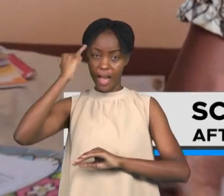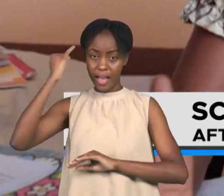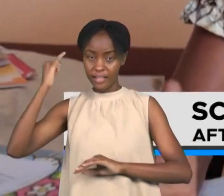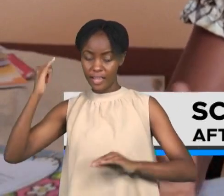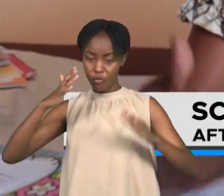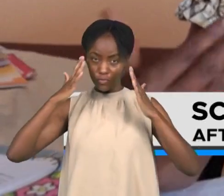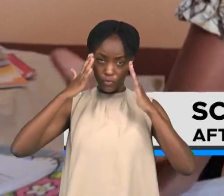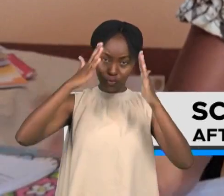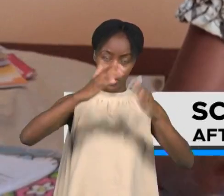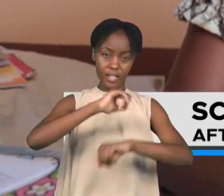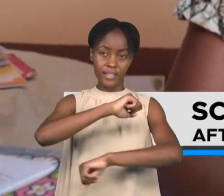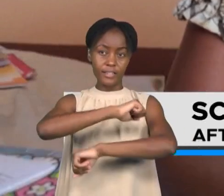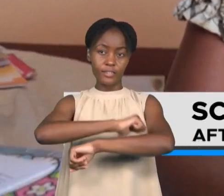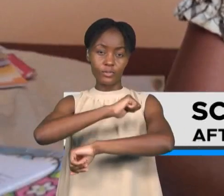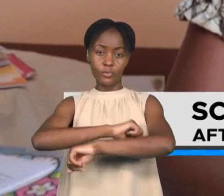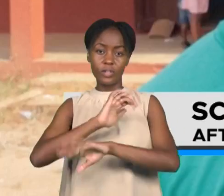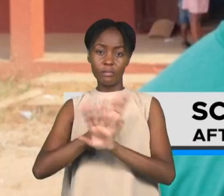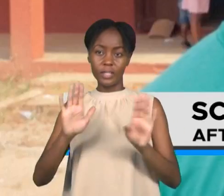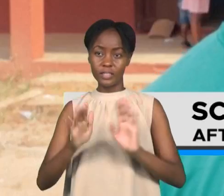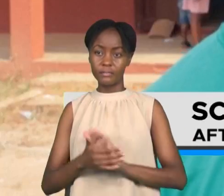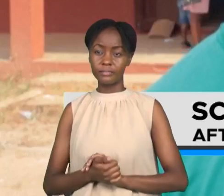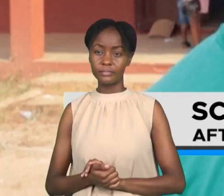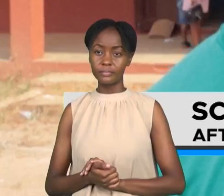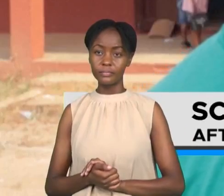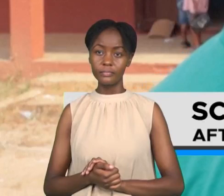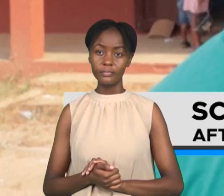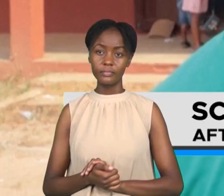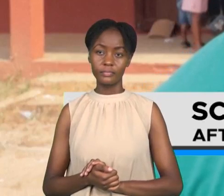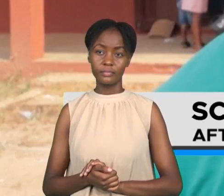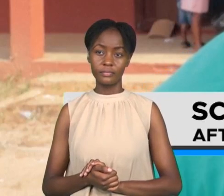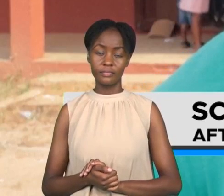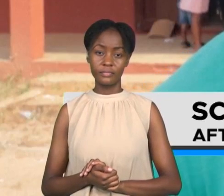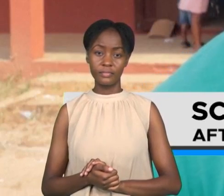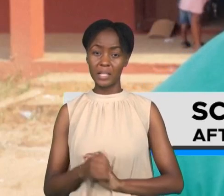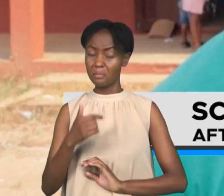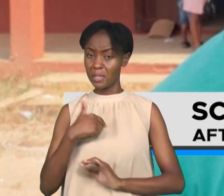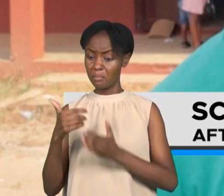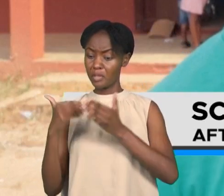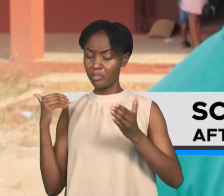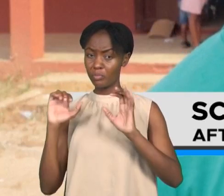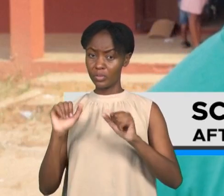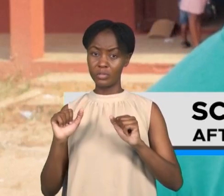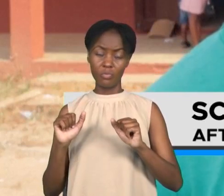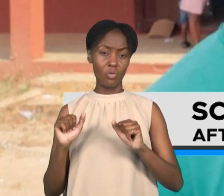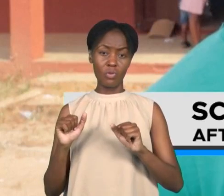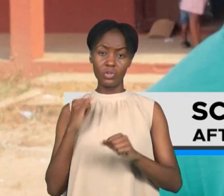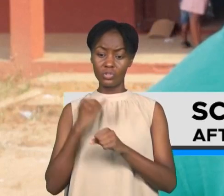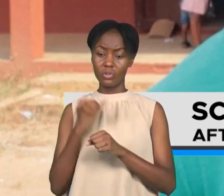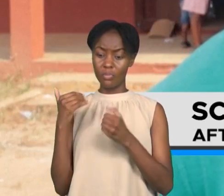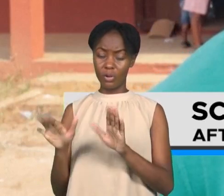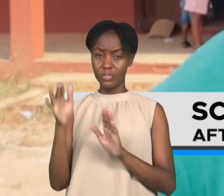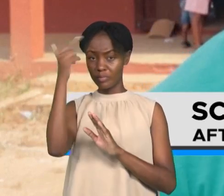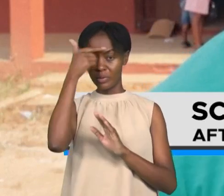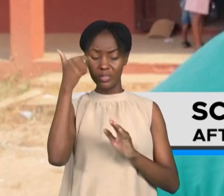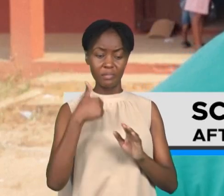Psychologically, mentally, and everything. For instance, I nearly lost my job because of the COVID, because I have to sit in the